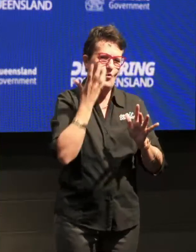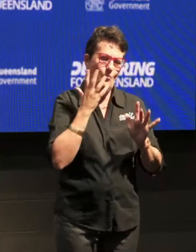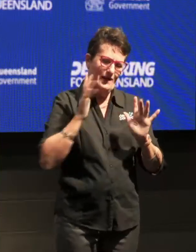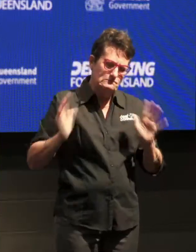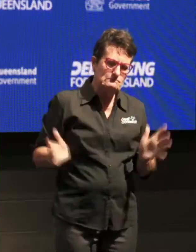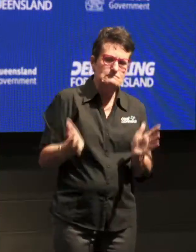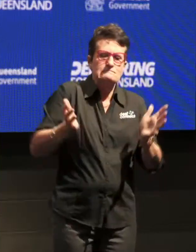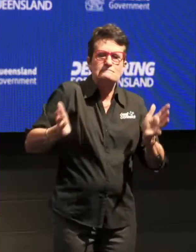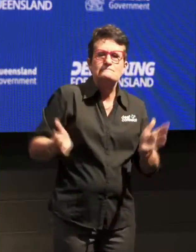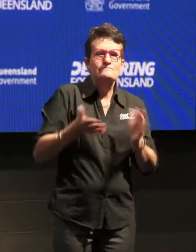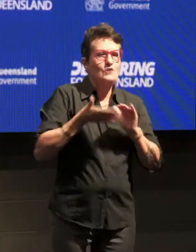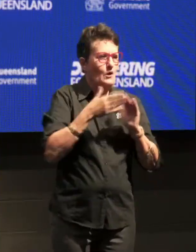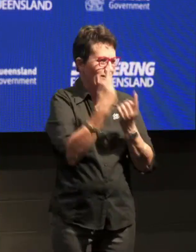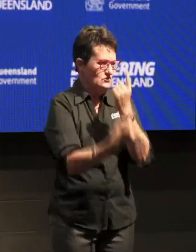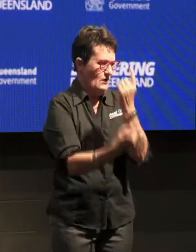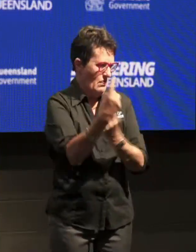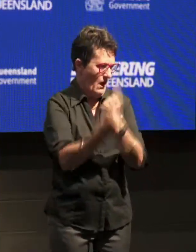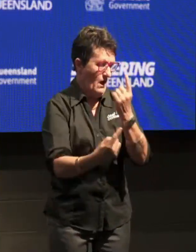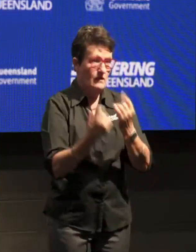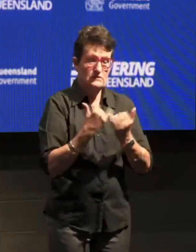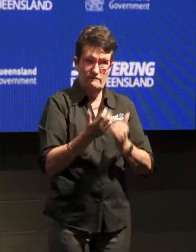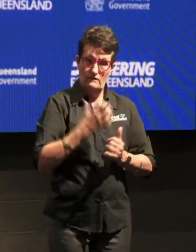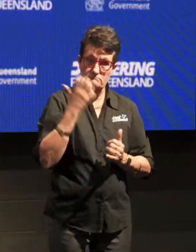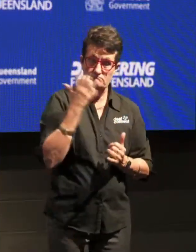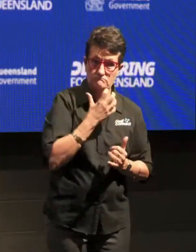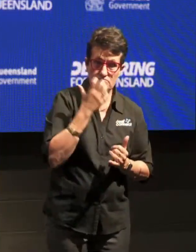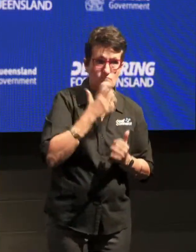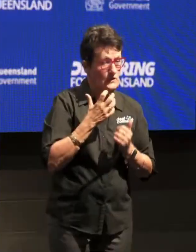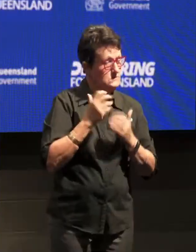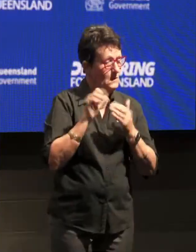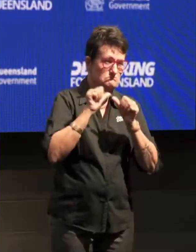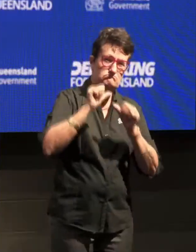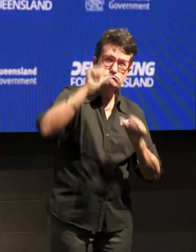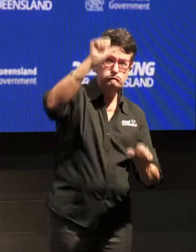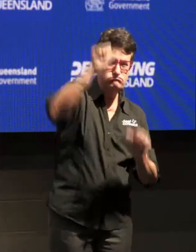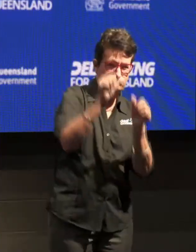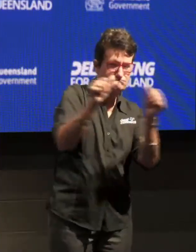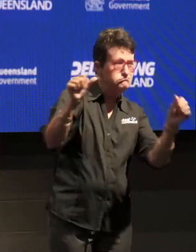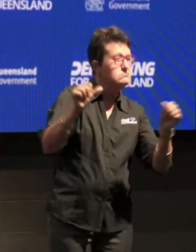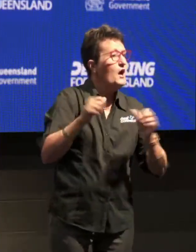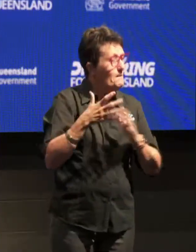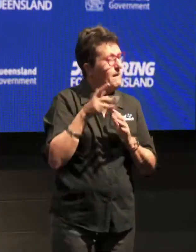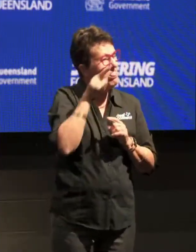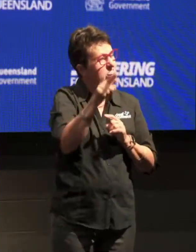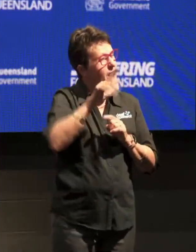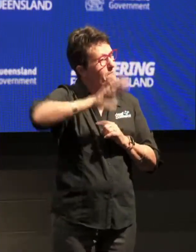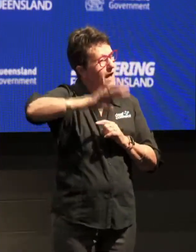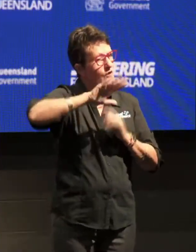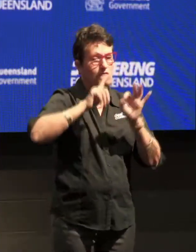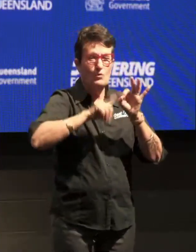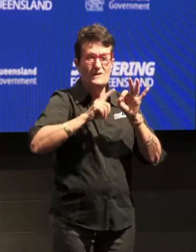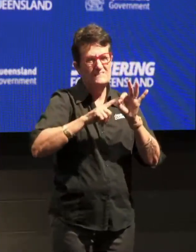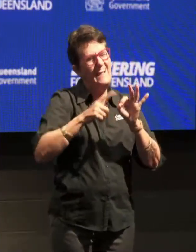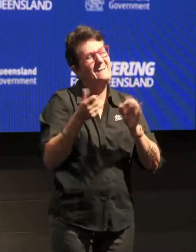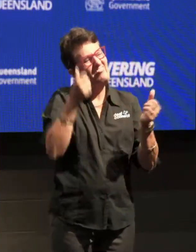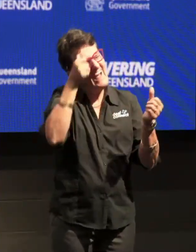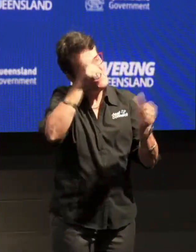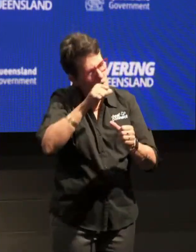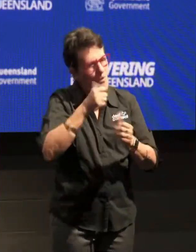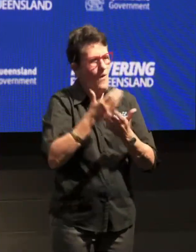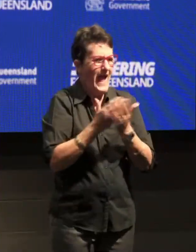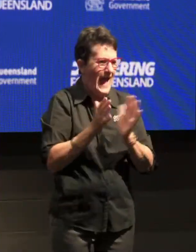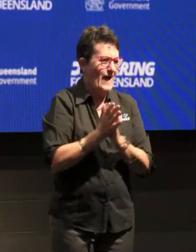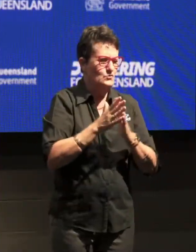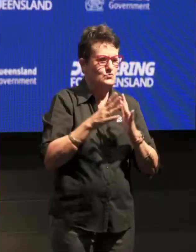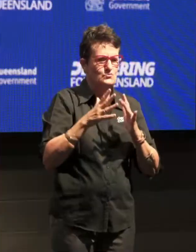like this. We are taking this seriously. It is a large area, but it's a part of the state that do it very well, and they know how to